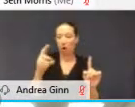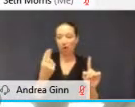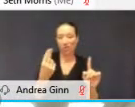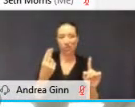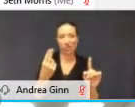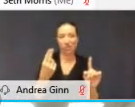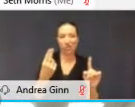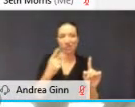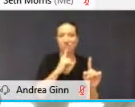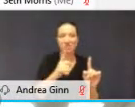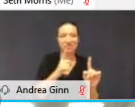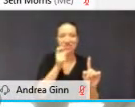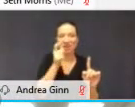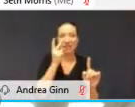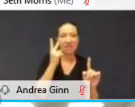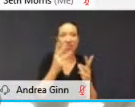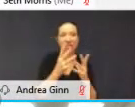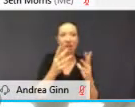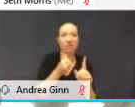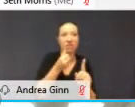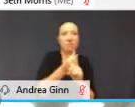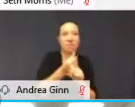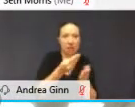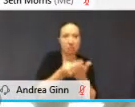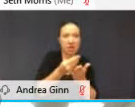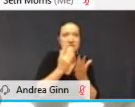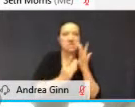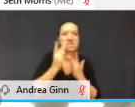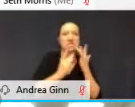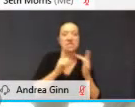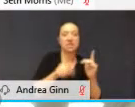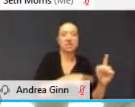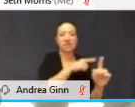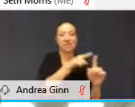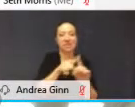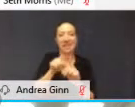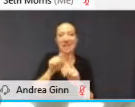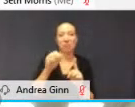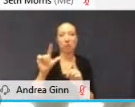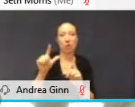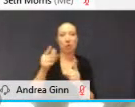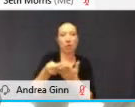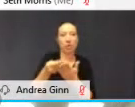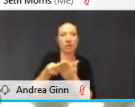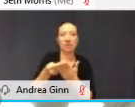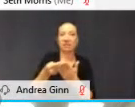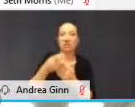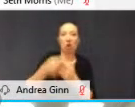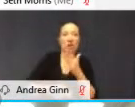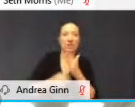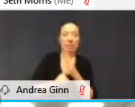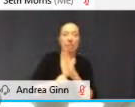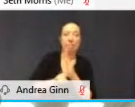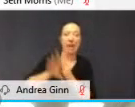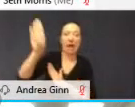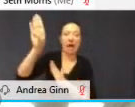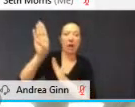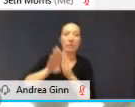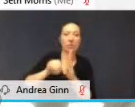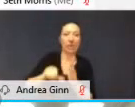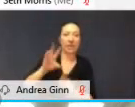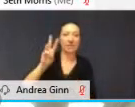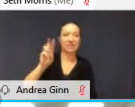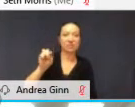started to see the uptick significantly in April. And that is when we started to quickly absorb that 6.2% increased